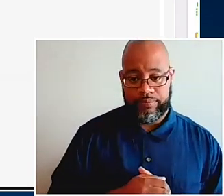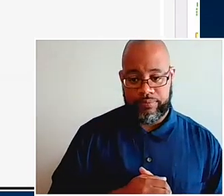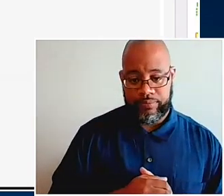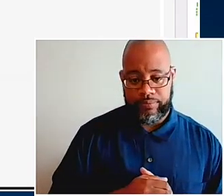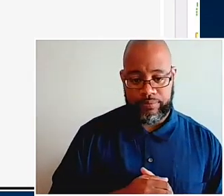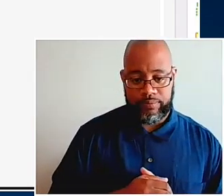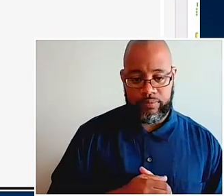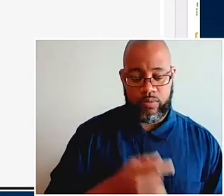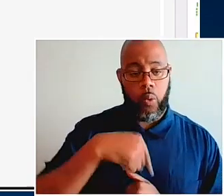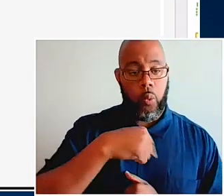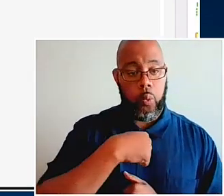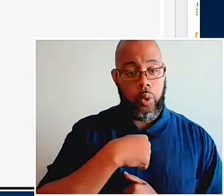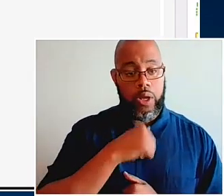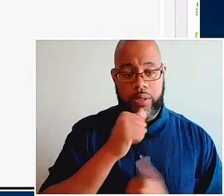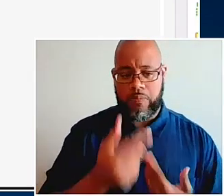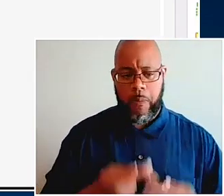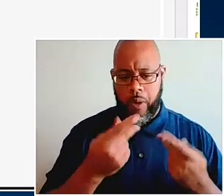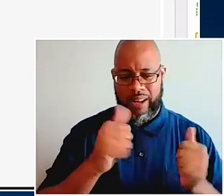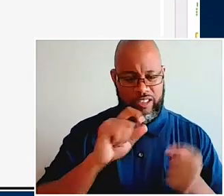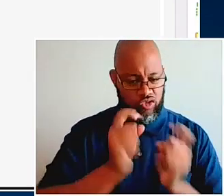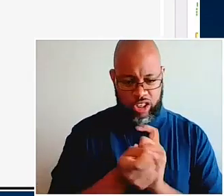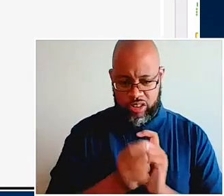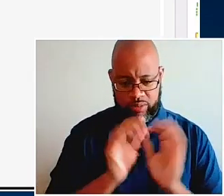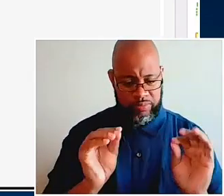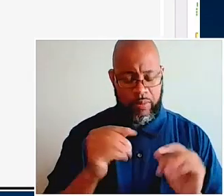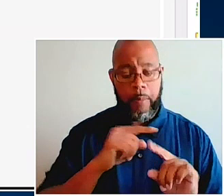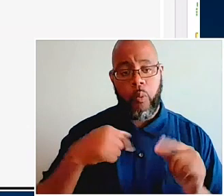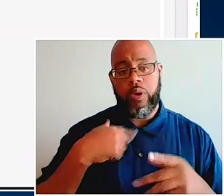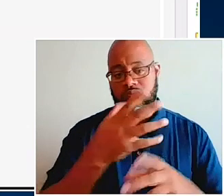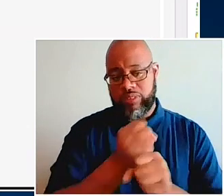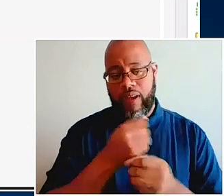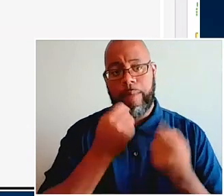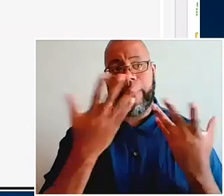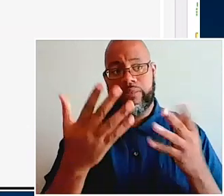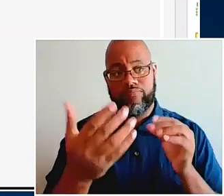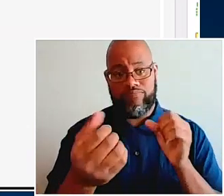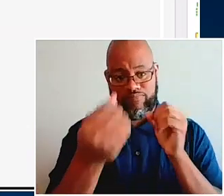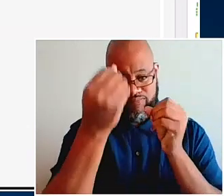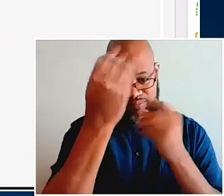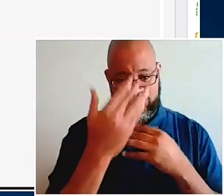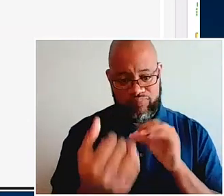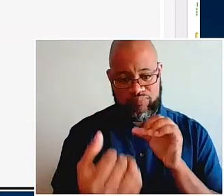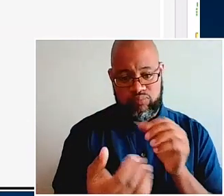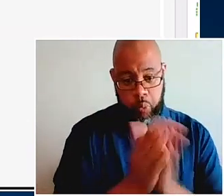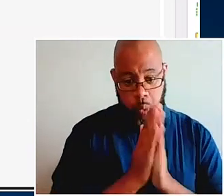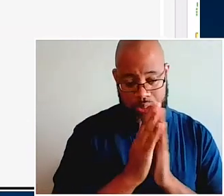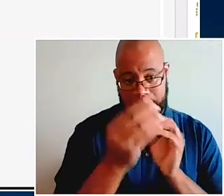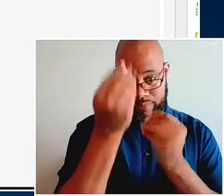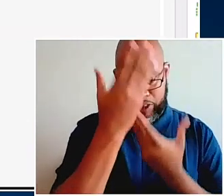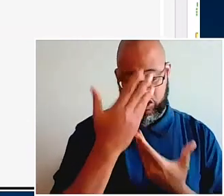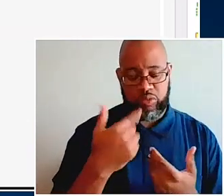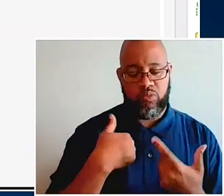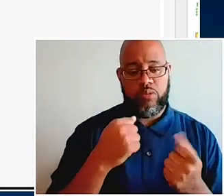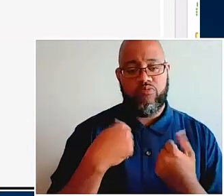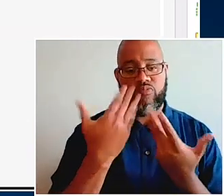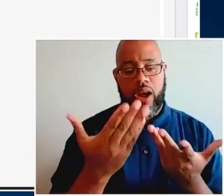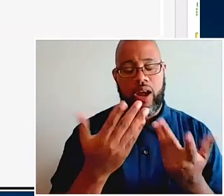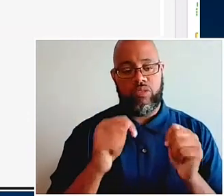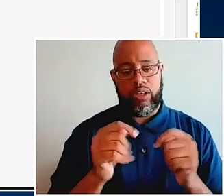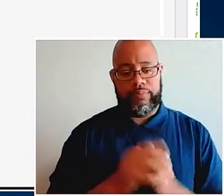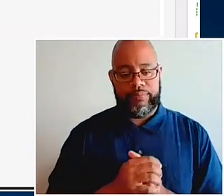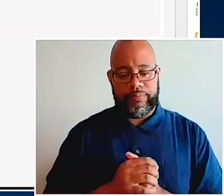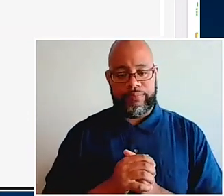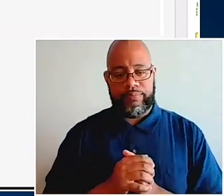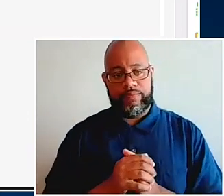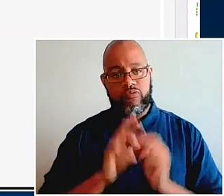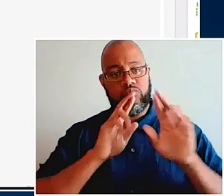we didn't propose any substantive changes here. However, we did receive a number of data requests, which we're working to provide